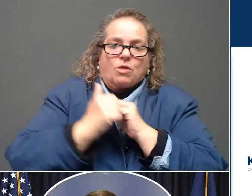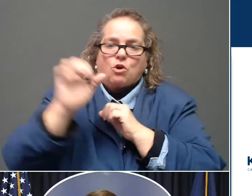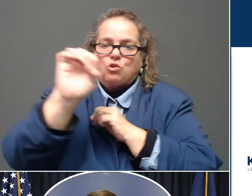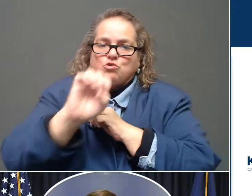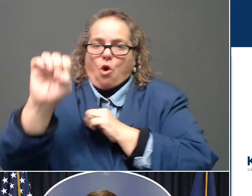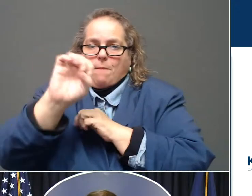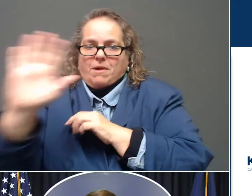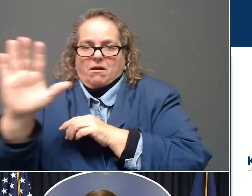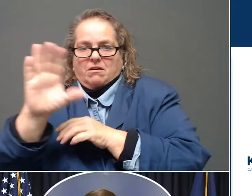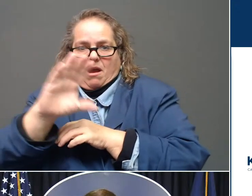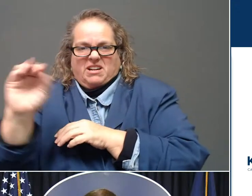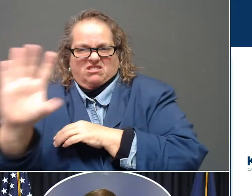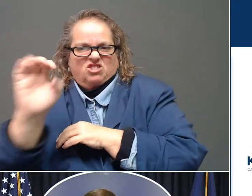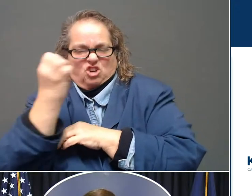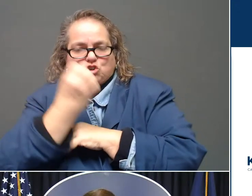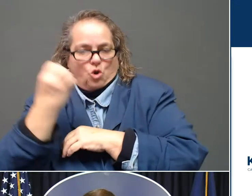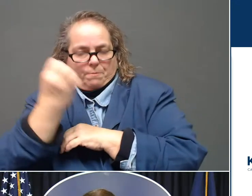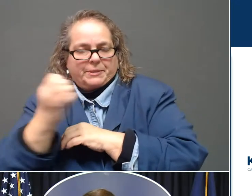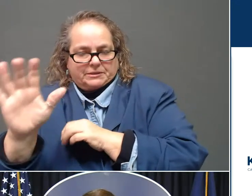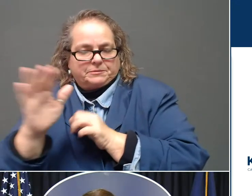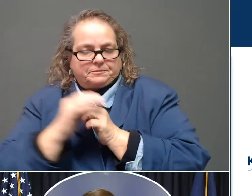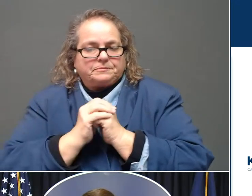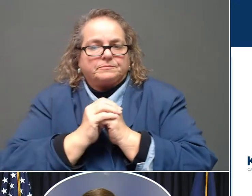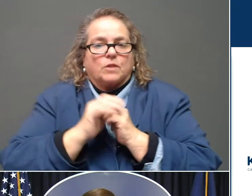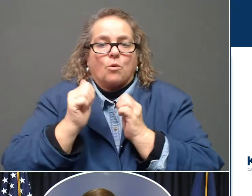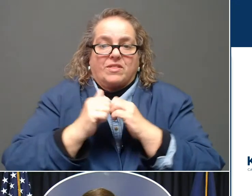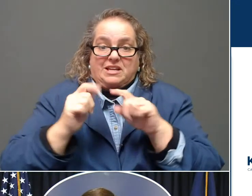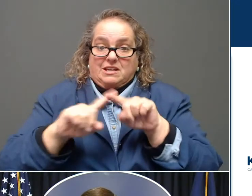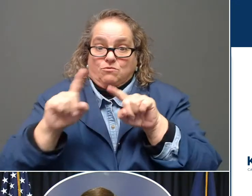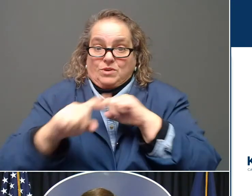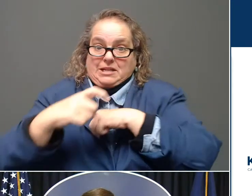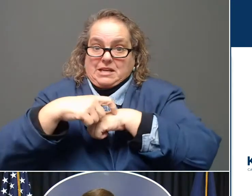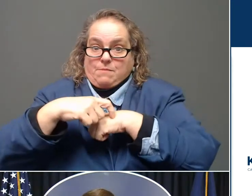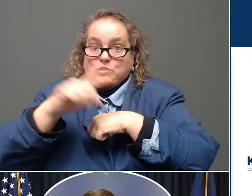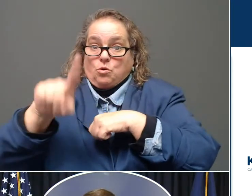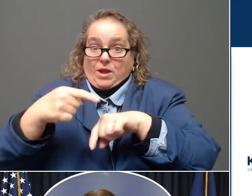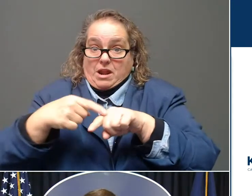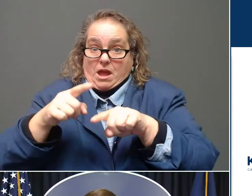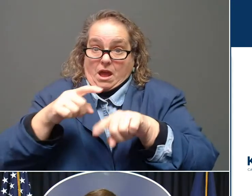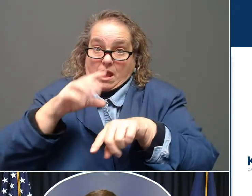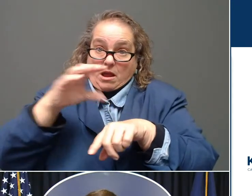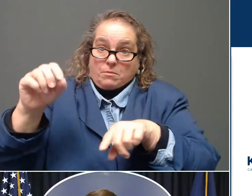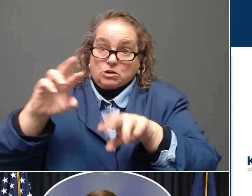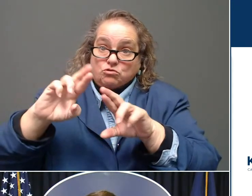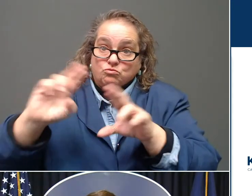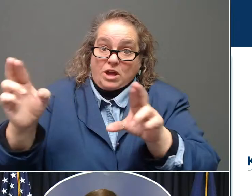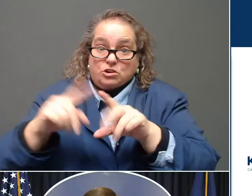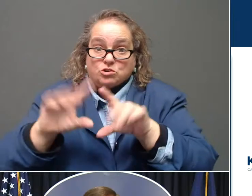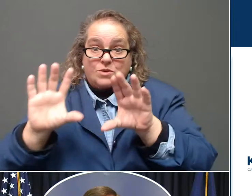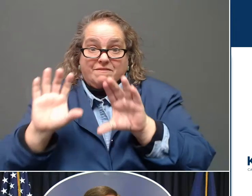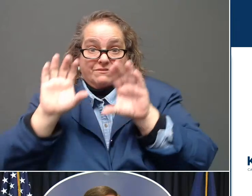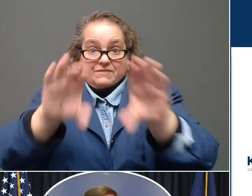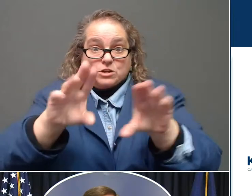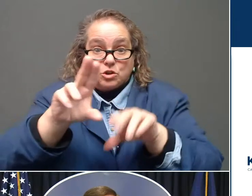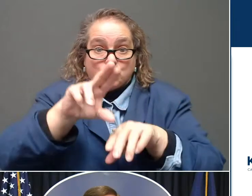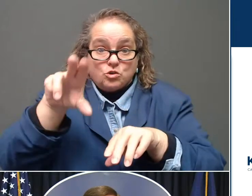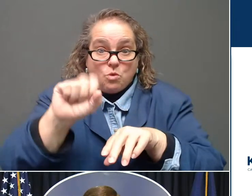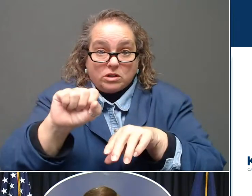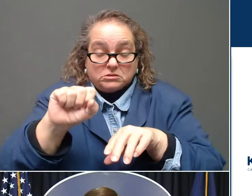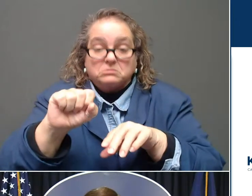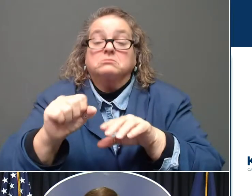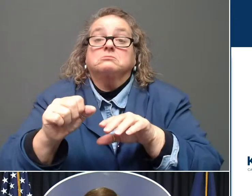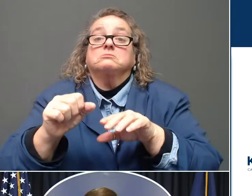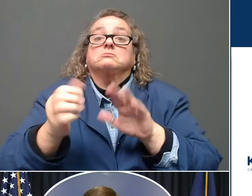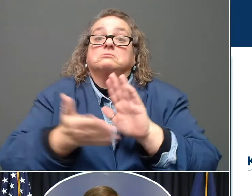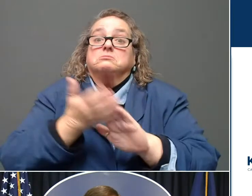location for the time when each company is ready to invest in a U.S. operation. And third, it'll ensure